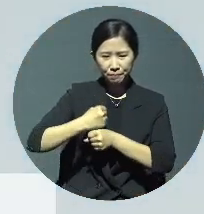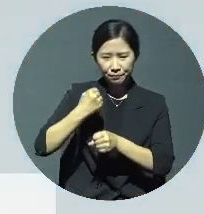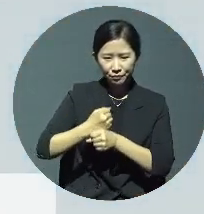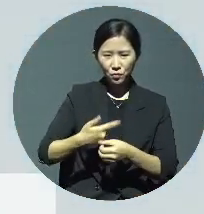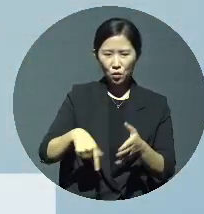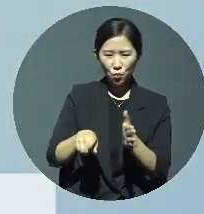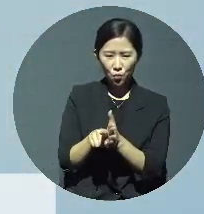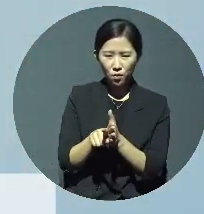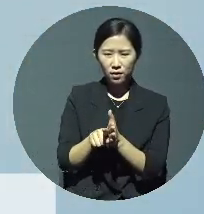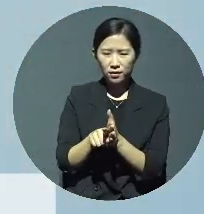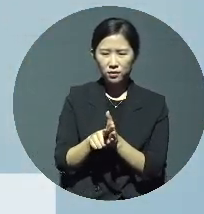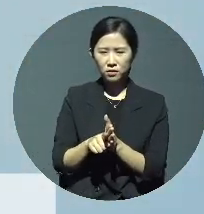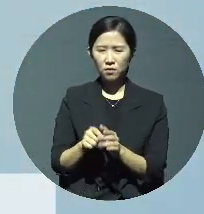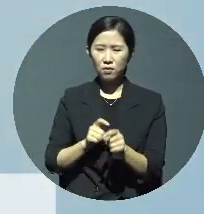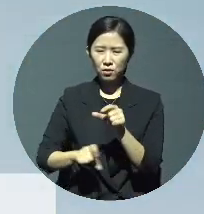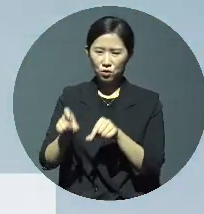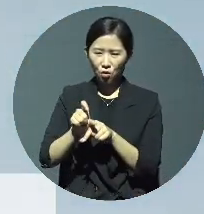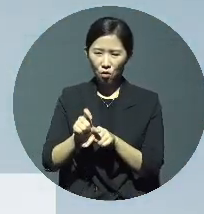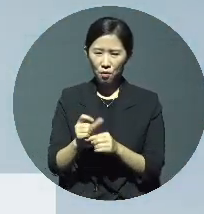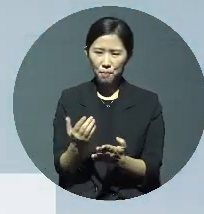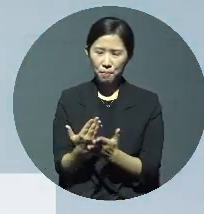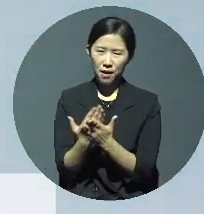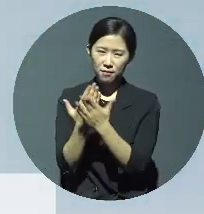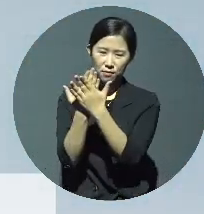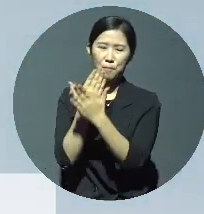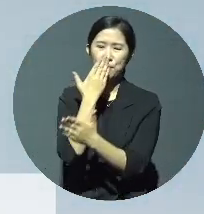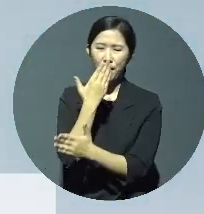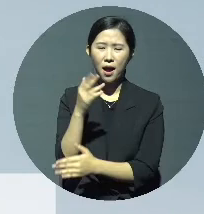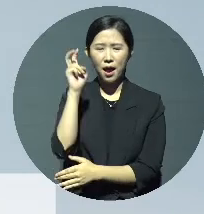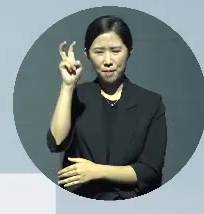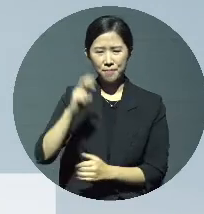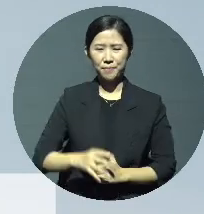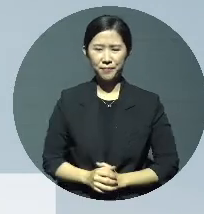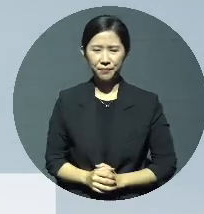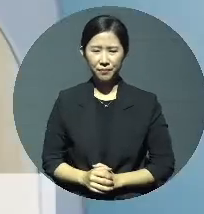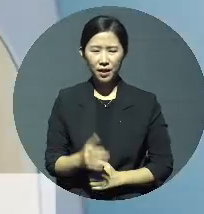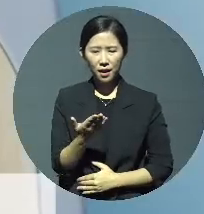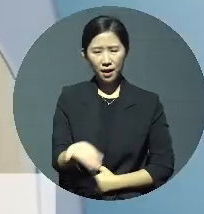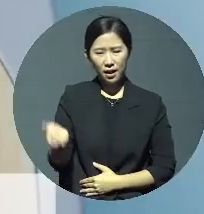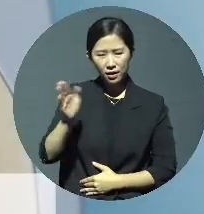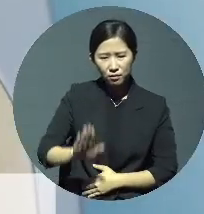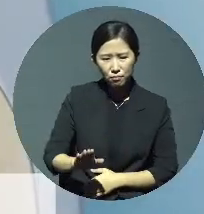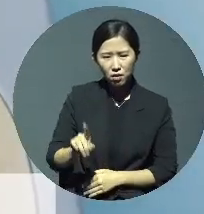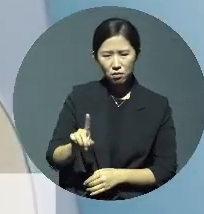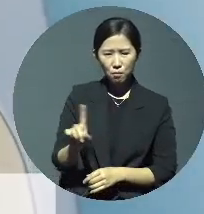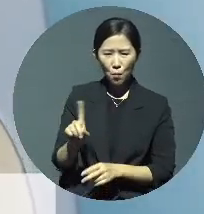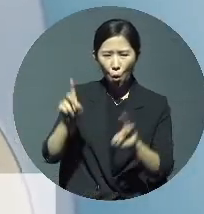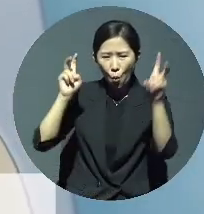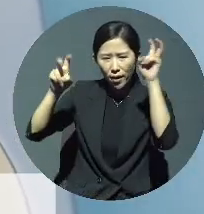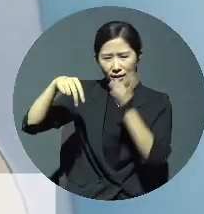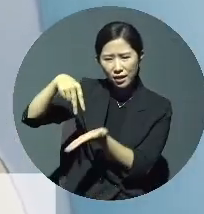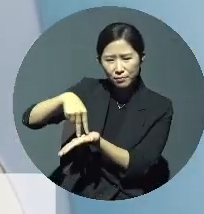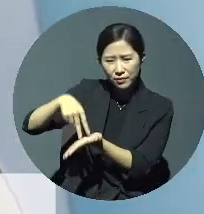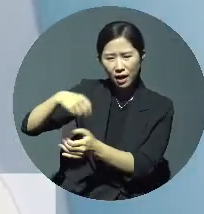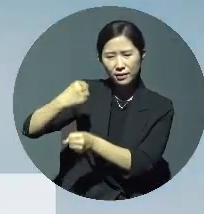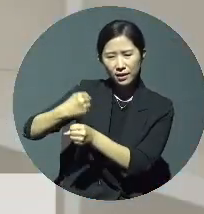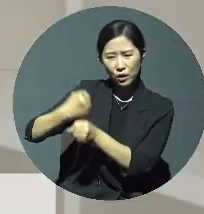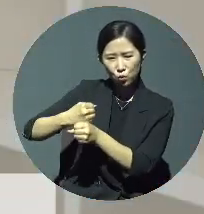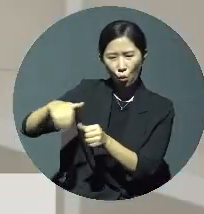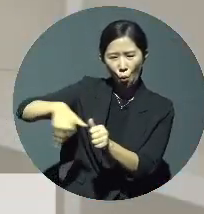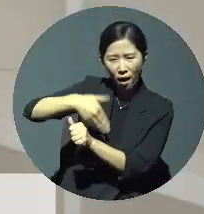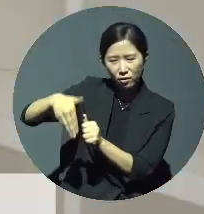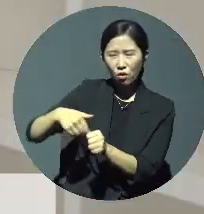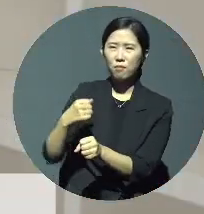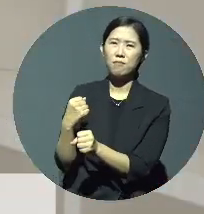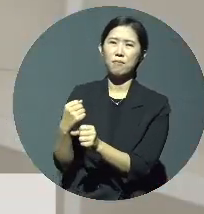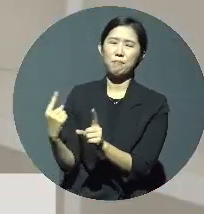energy used to create it is much lower. Fantastic. But that also requires a brand to change their manufacturing setup often. Then